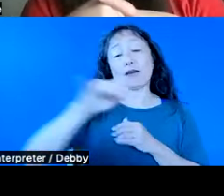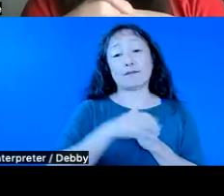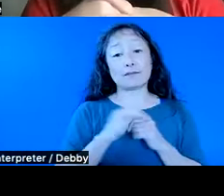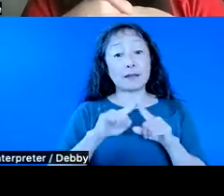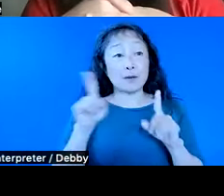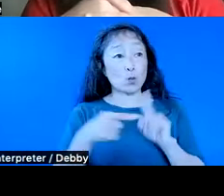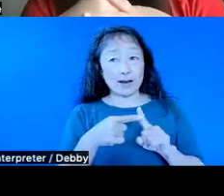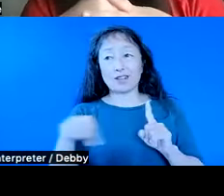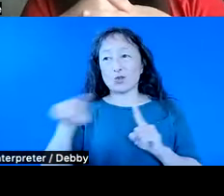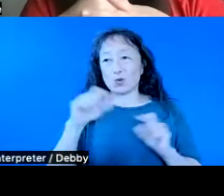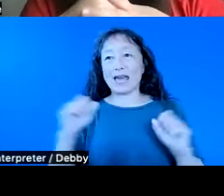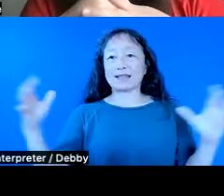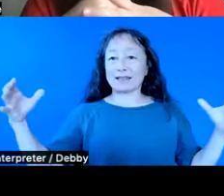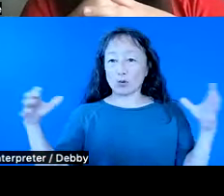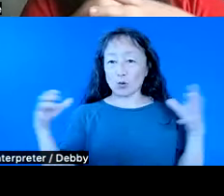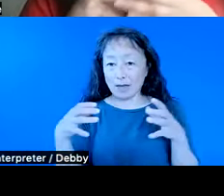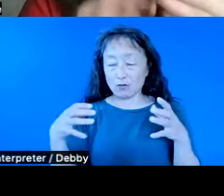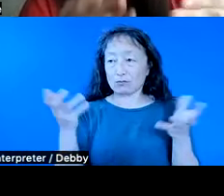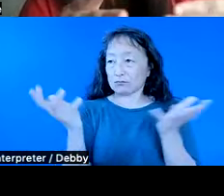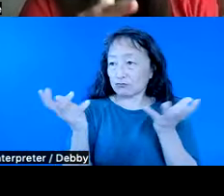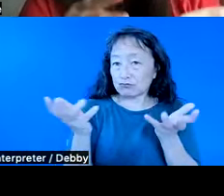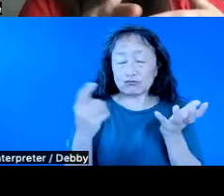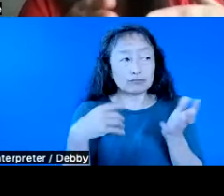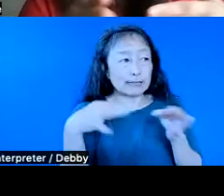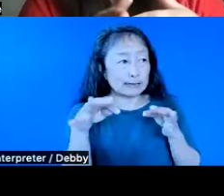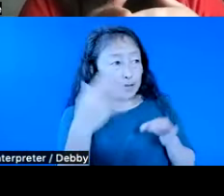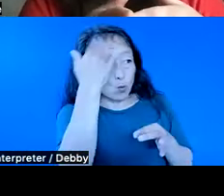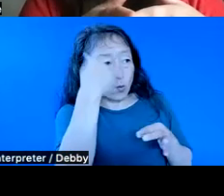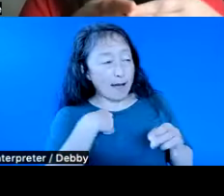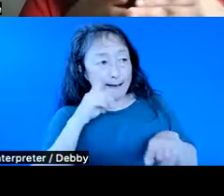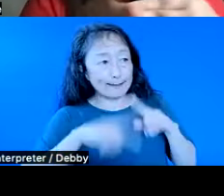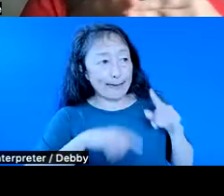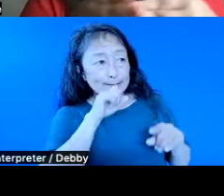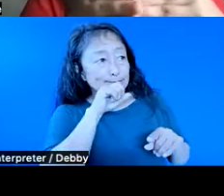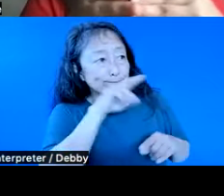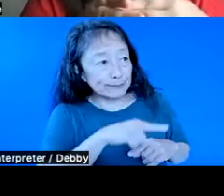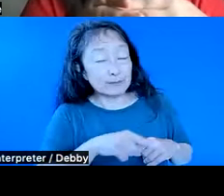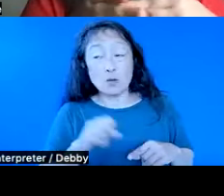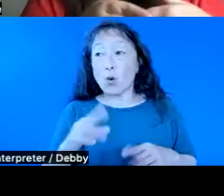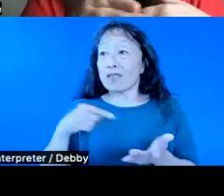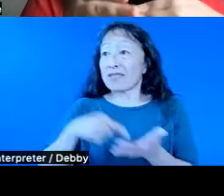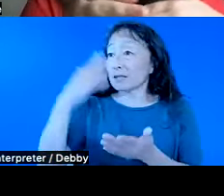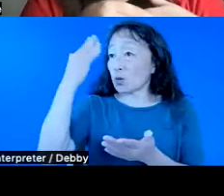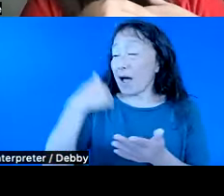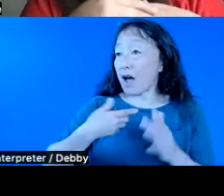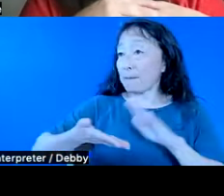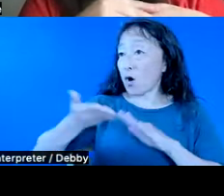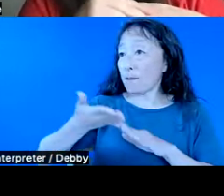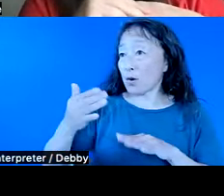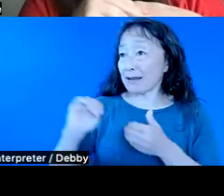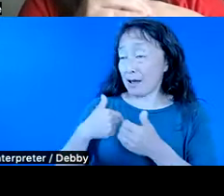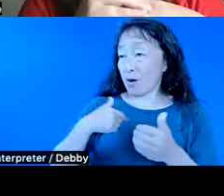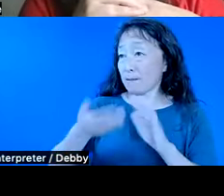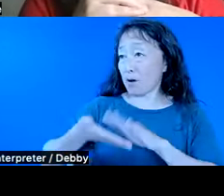things, it's a little bit easier. To be able to be like, this is why I can't say things, or this is why I'm operating in the way that I am.